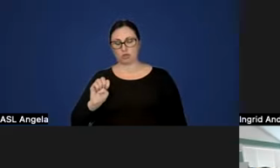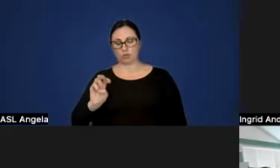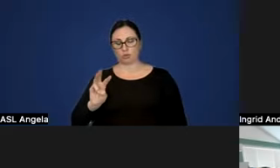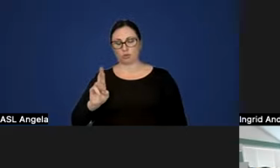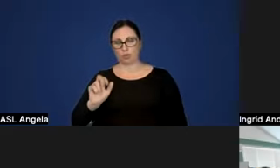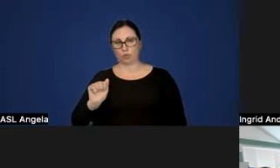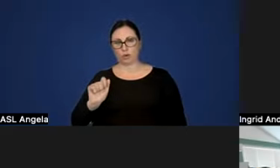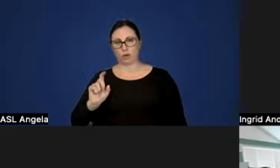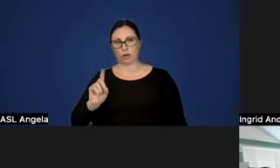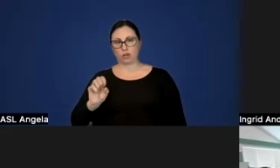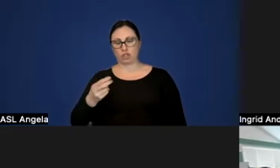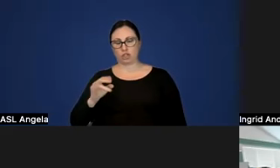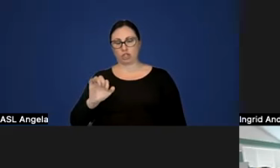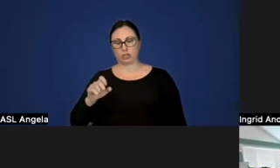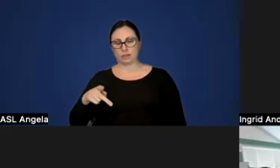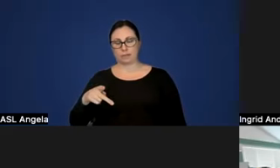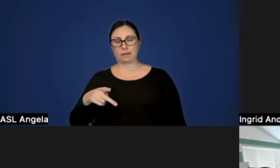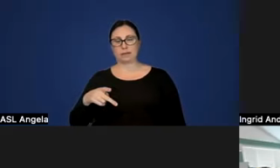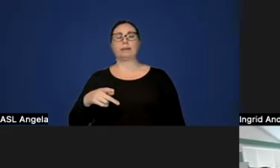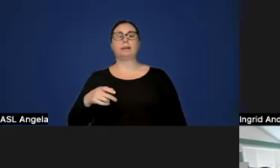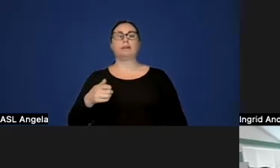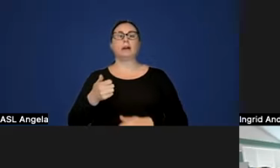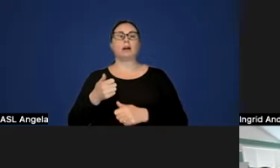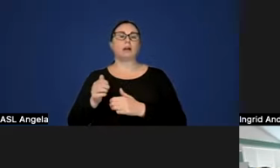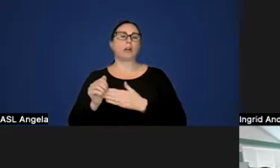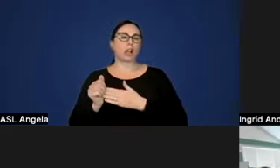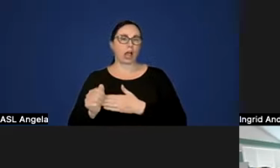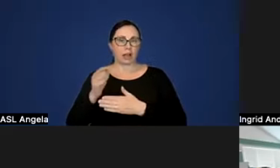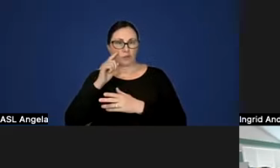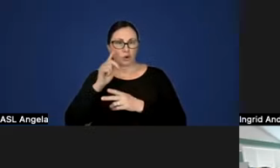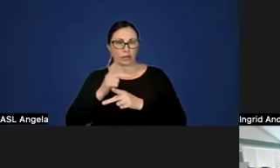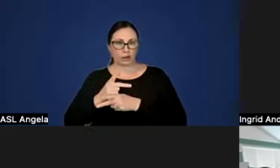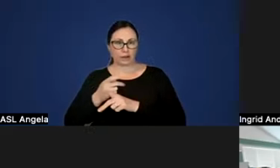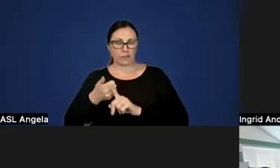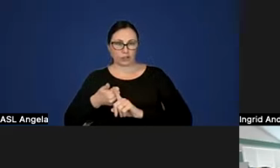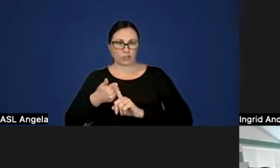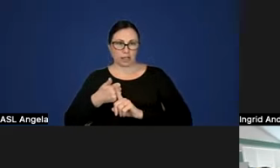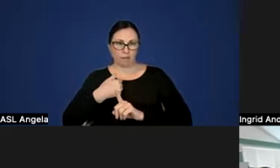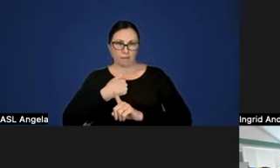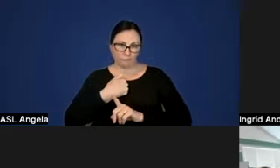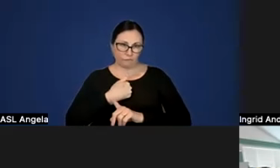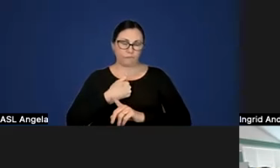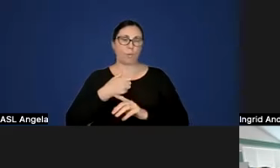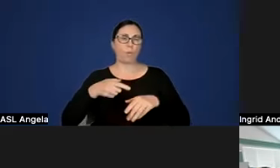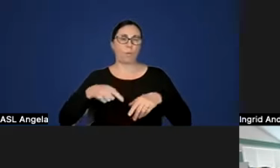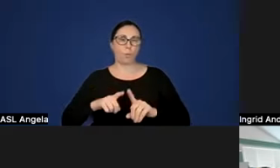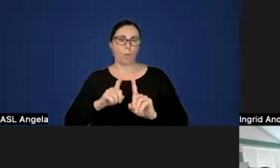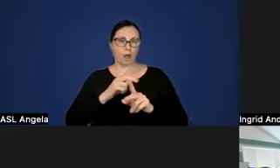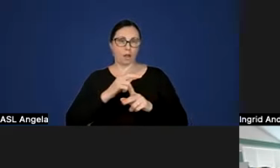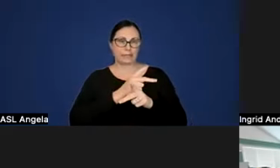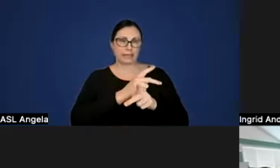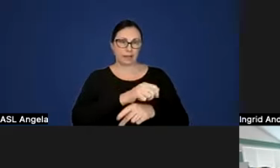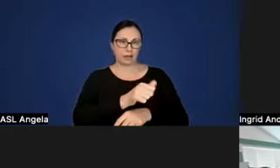an everyday guide to caring for self while caring for others. Thank you, Brenda. And yes, thank you